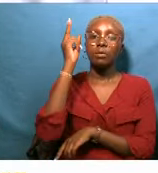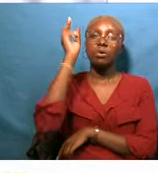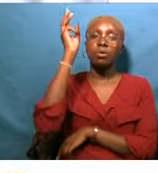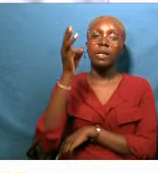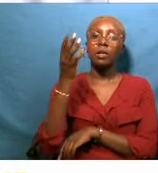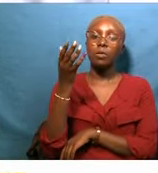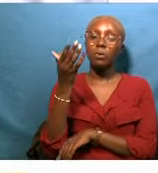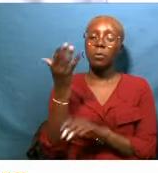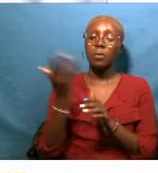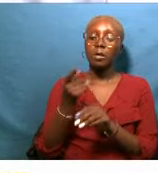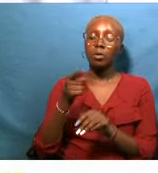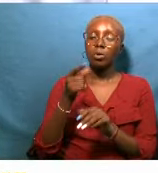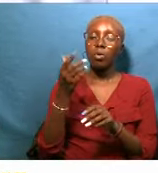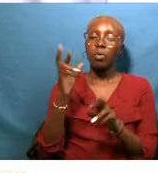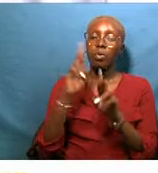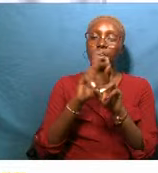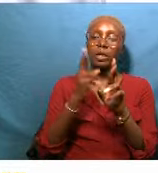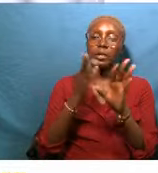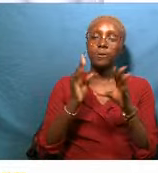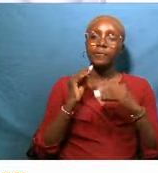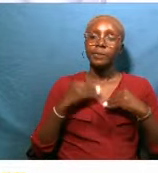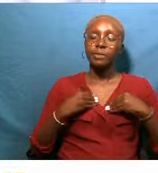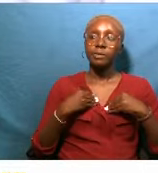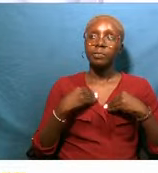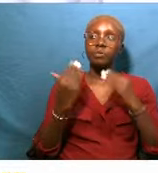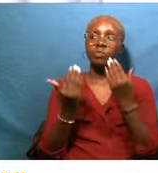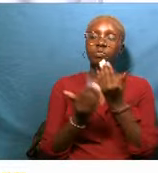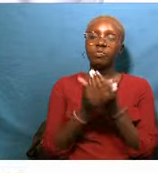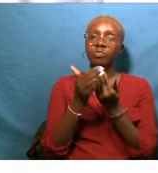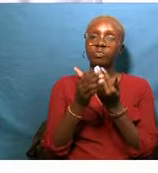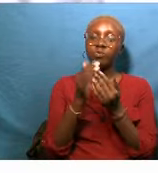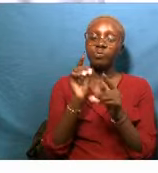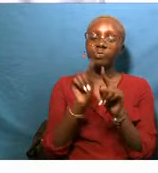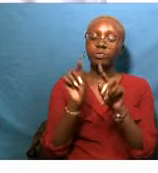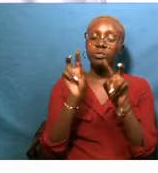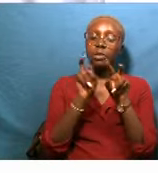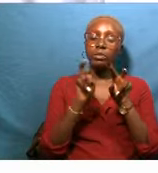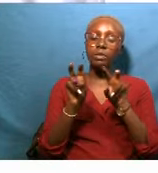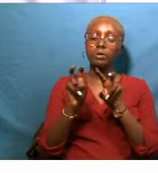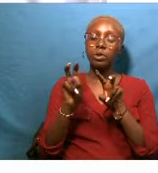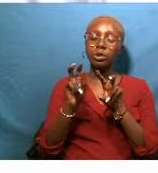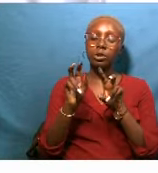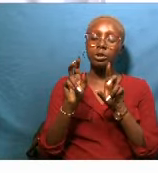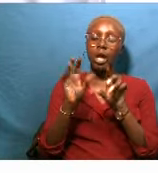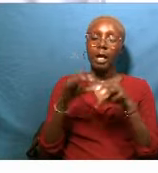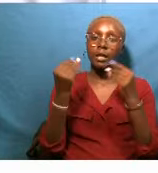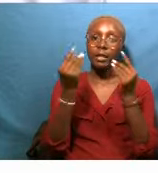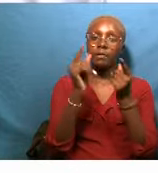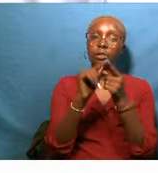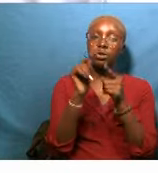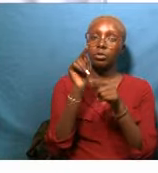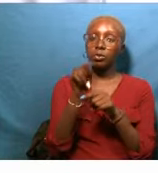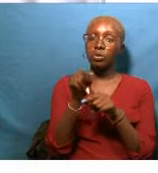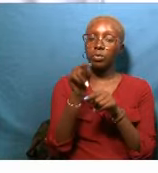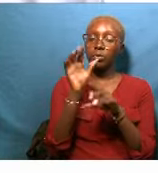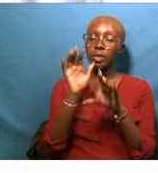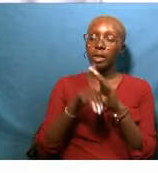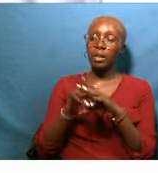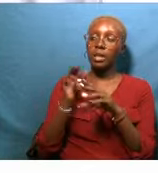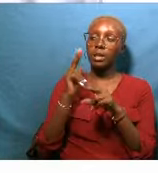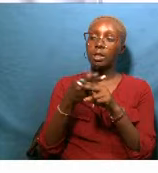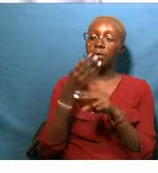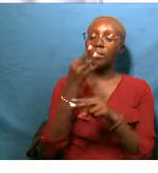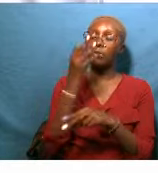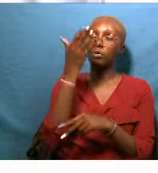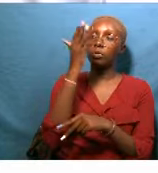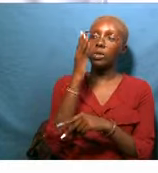with which you are ready to accept the care and supervision entrusted to you in the name of God. The office